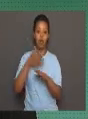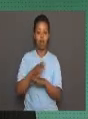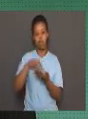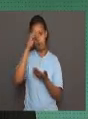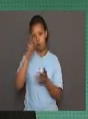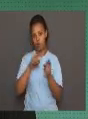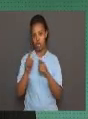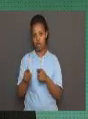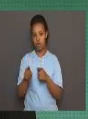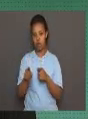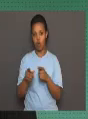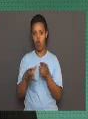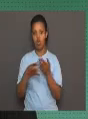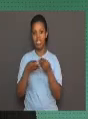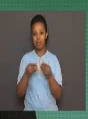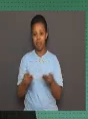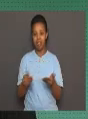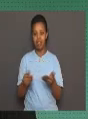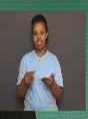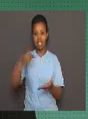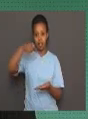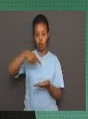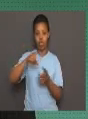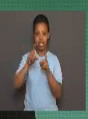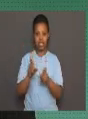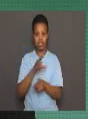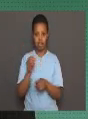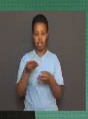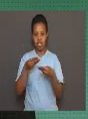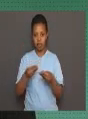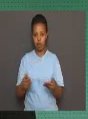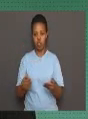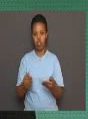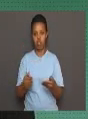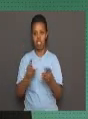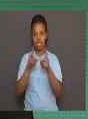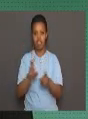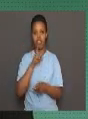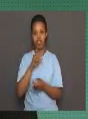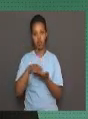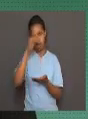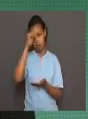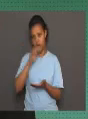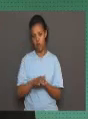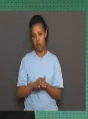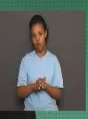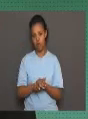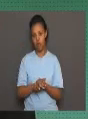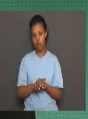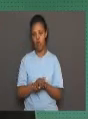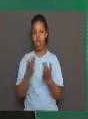grease spot test and emulsion test. Let us